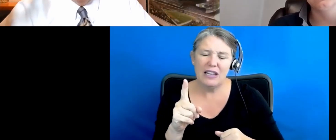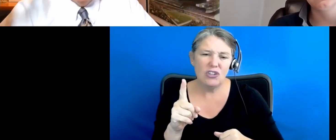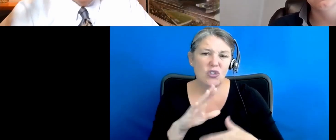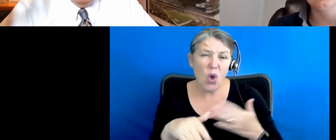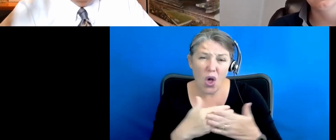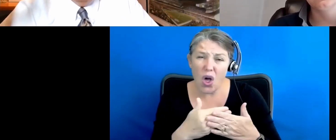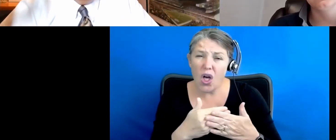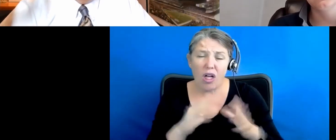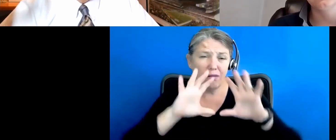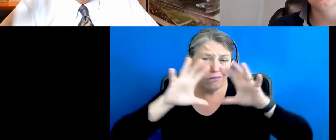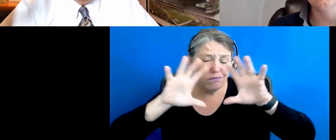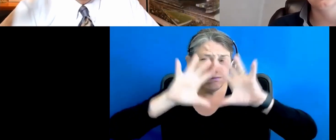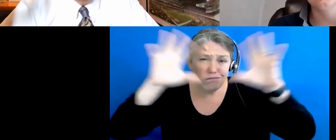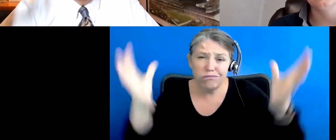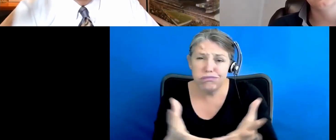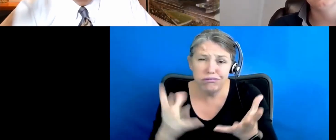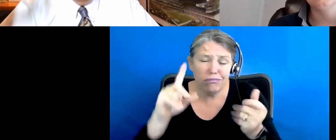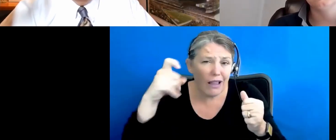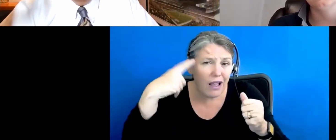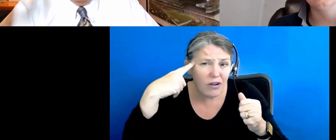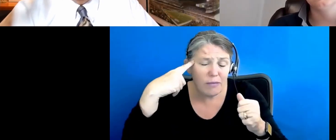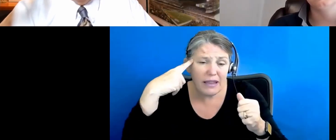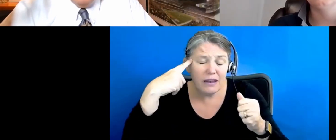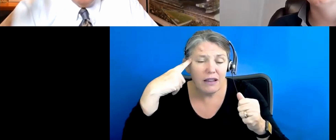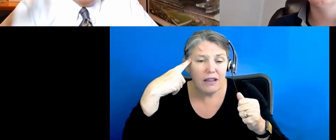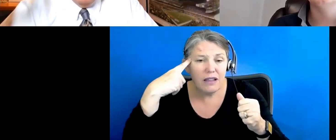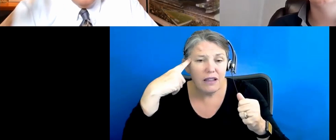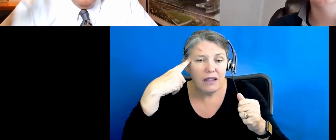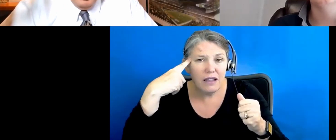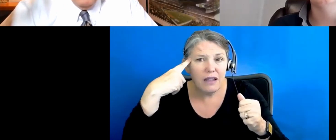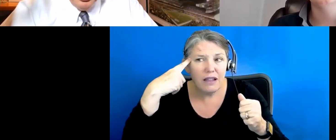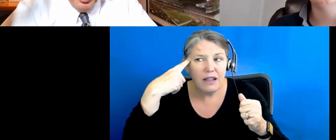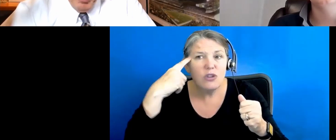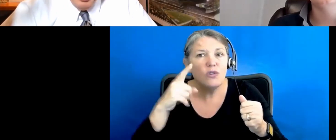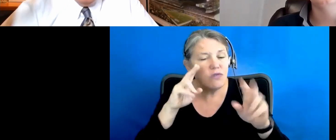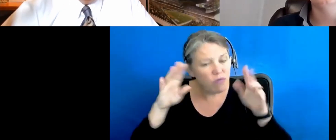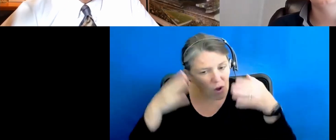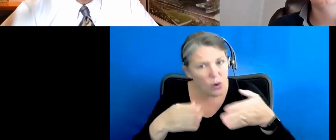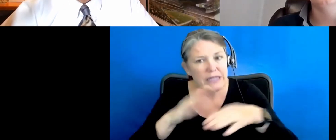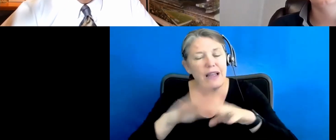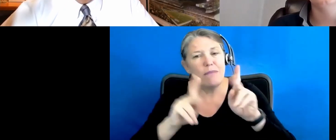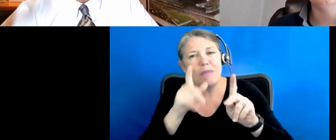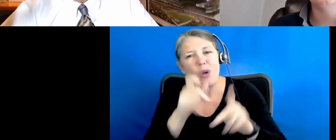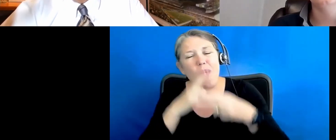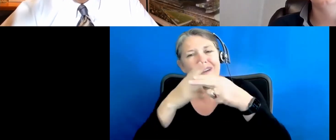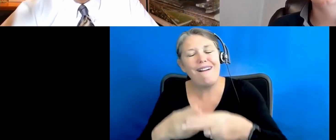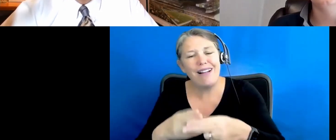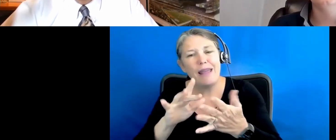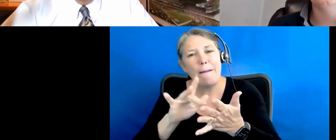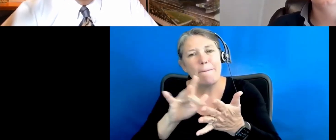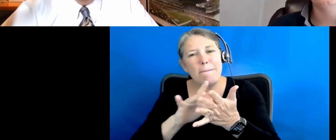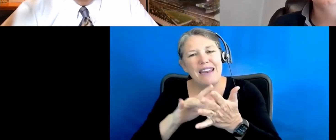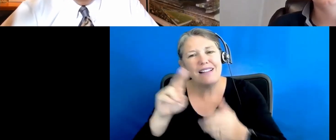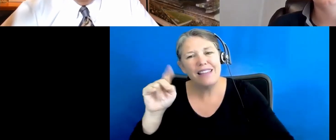government focus on the needs of people that are designated as medically underserved population. And typically, that designation has